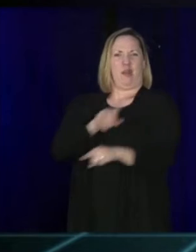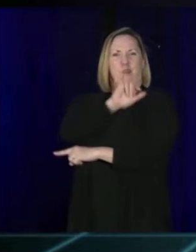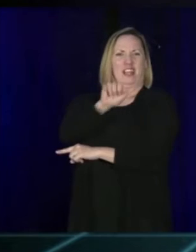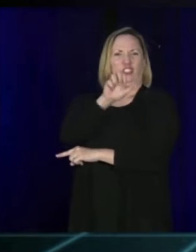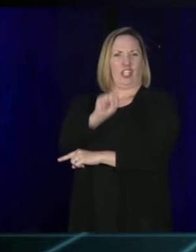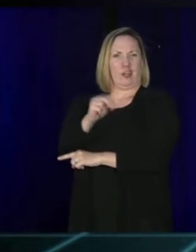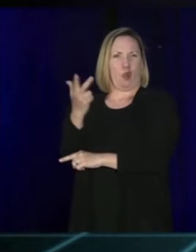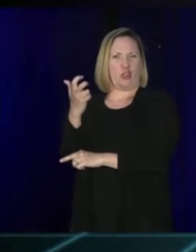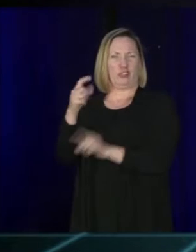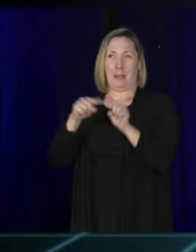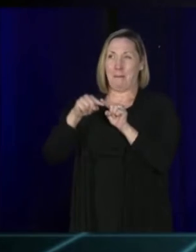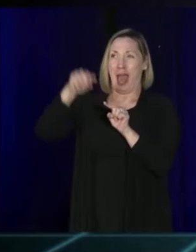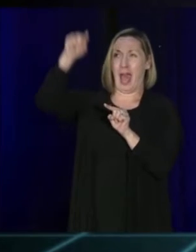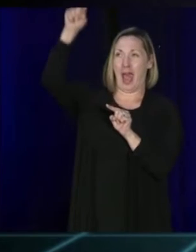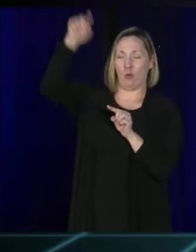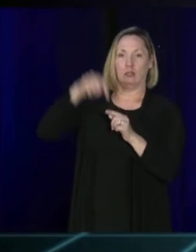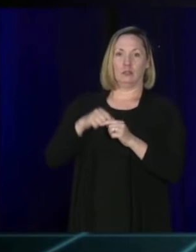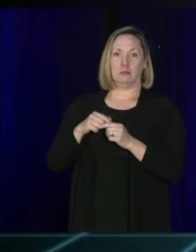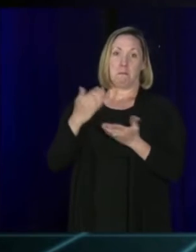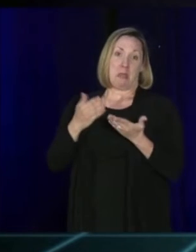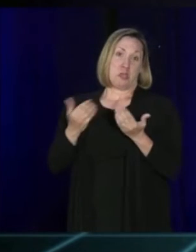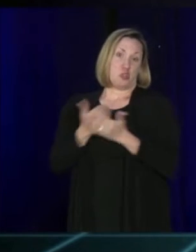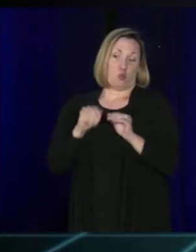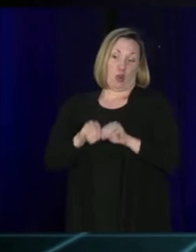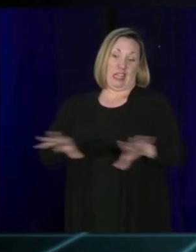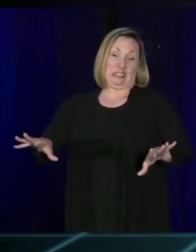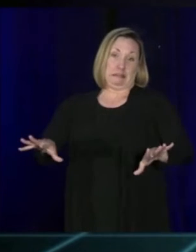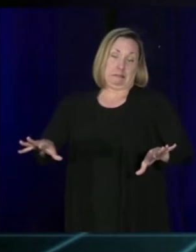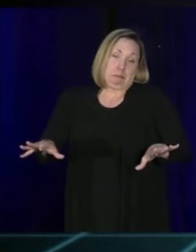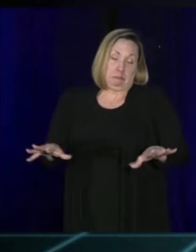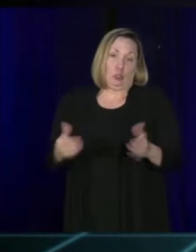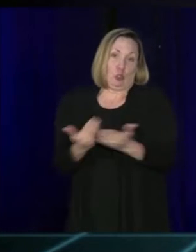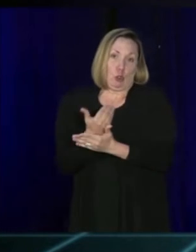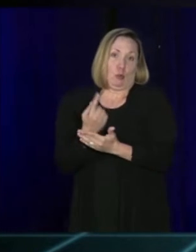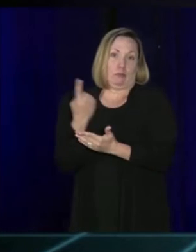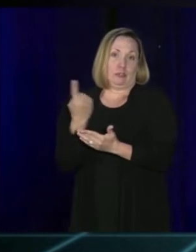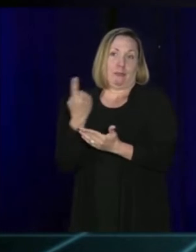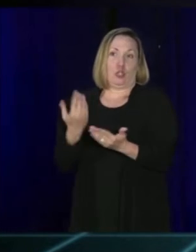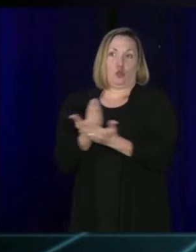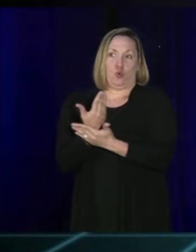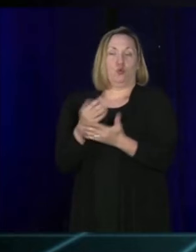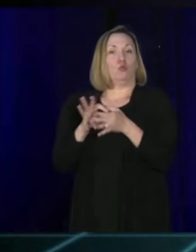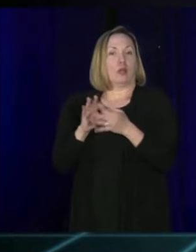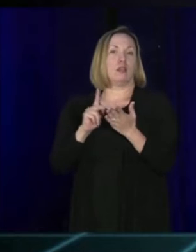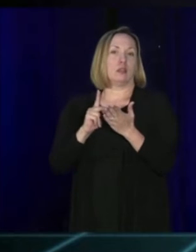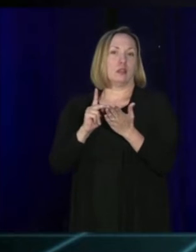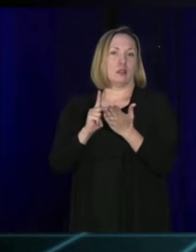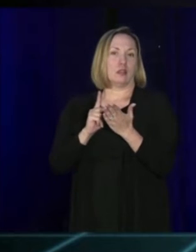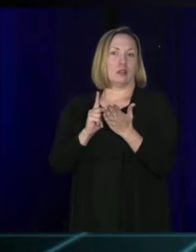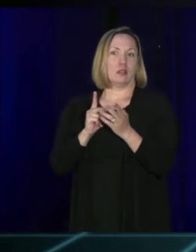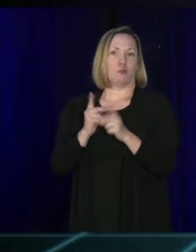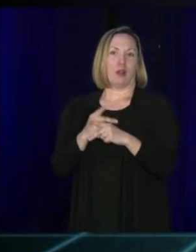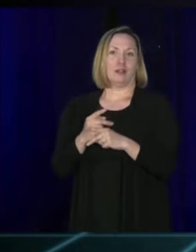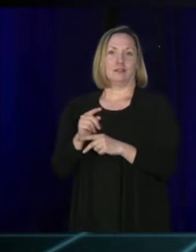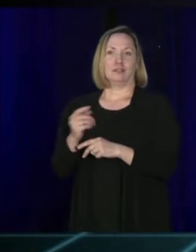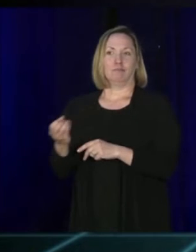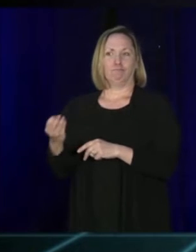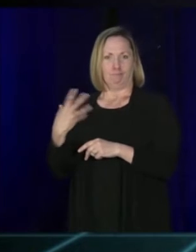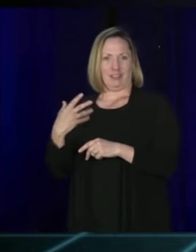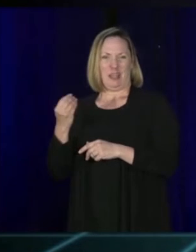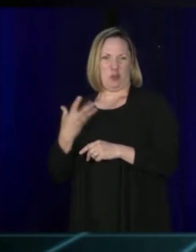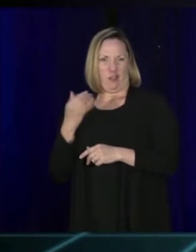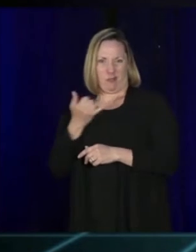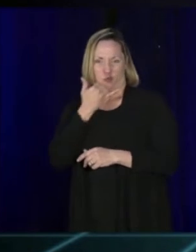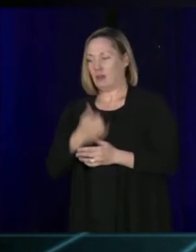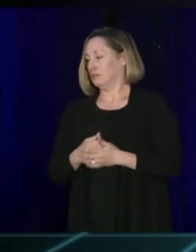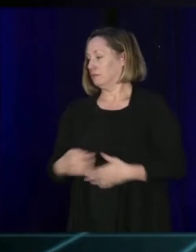release. There was not a release in a long time, so new features in the project. But yeah, tweet at me if I'm wrong. Yeah, so stars and correlate the